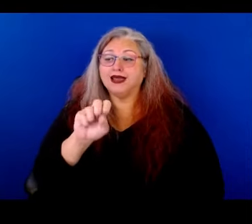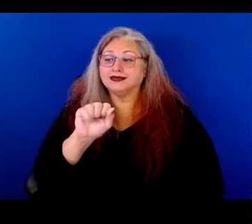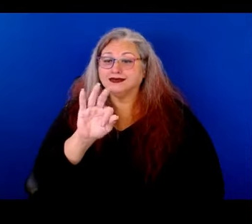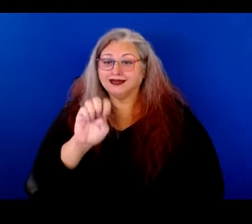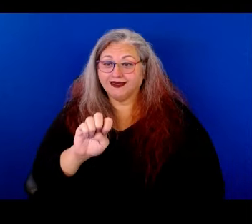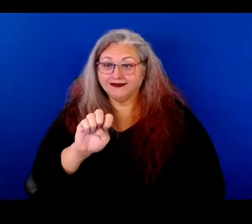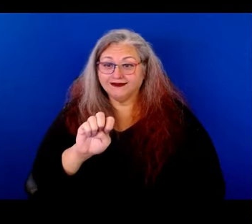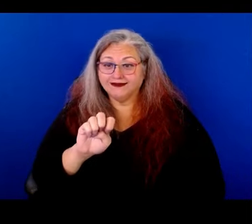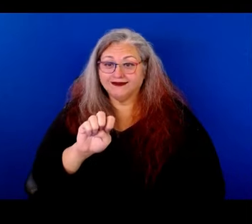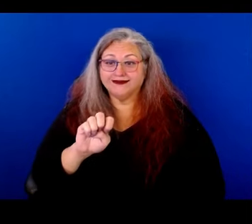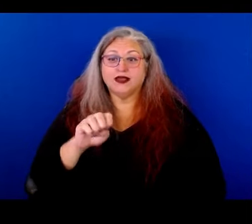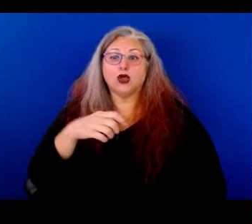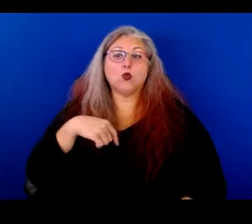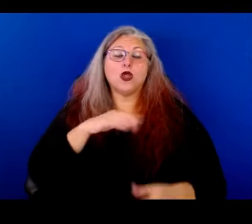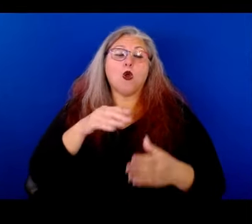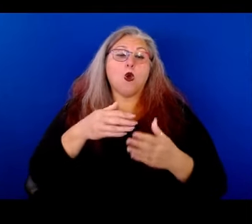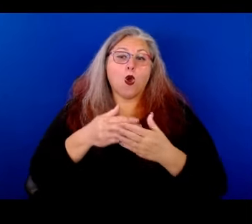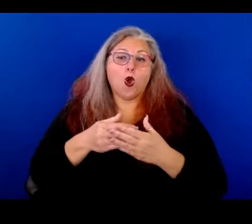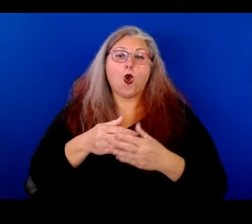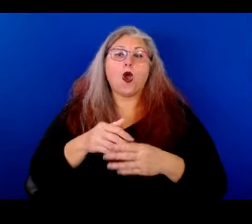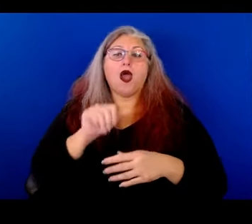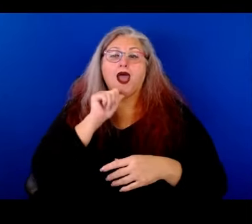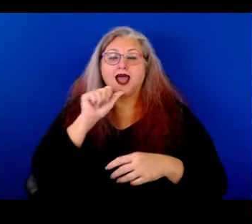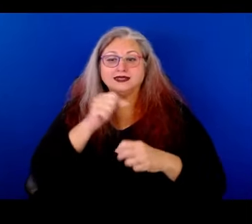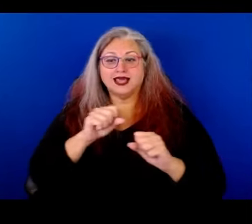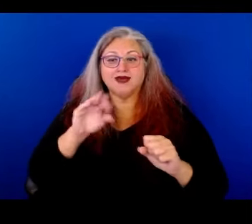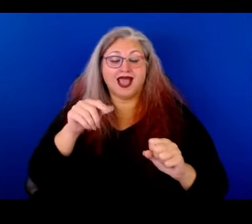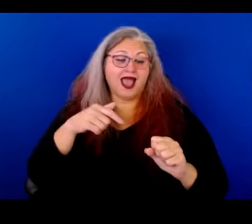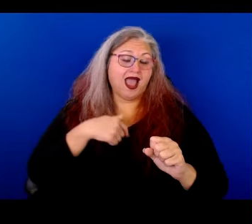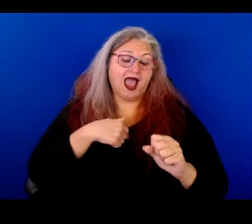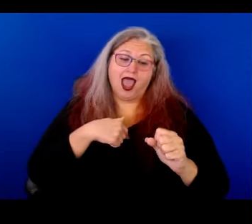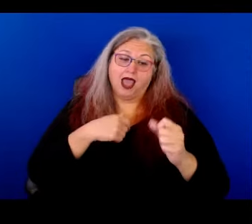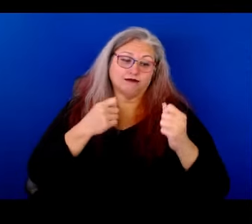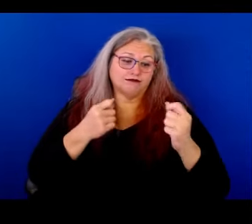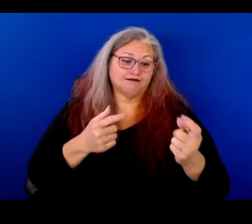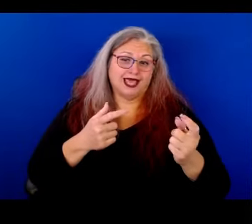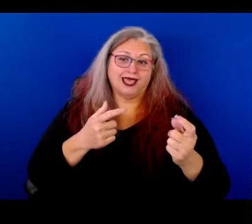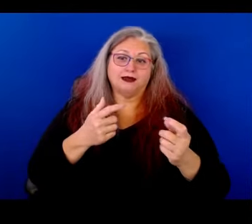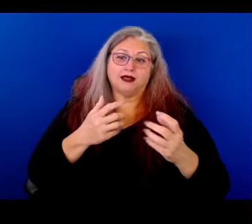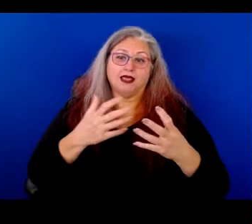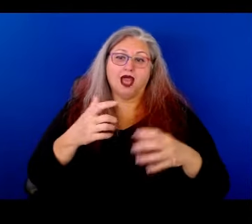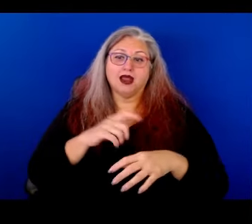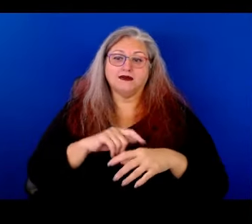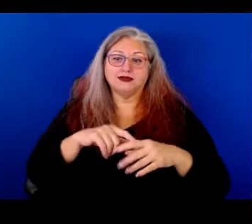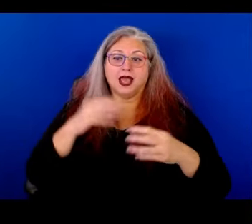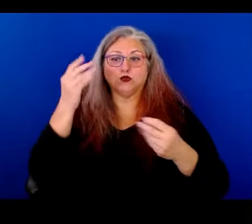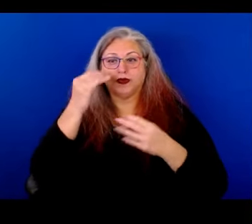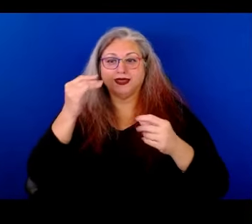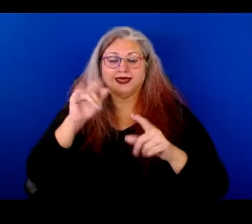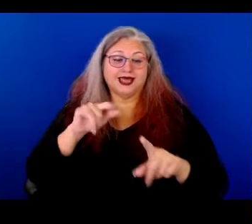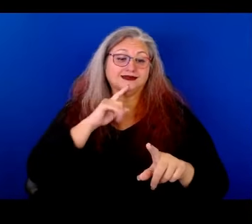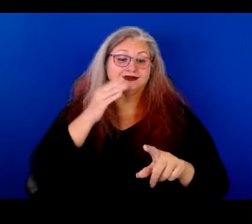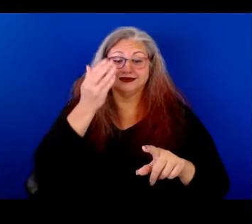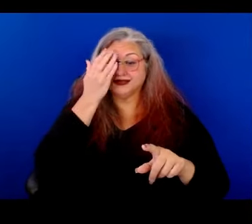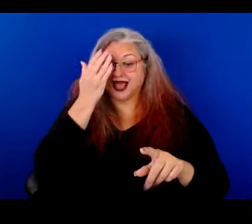more unsafe. We are all more unsafe. And I spent like time just being like,